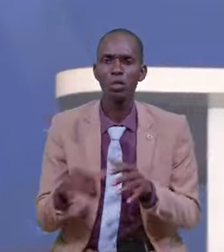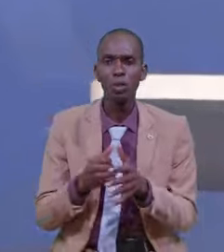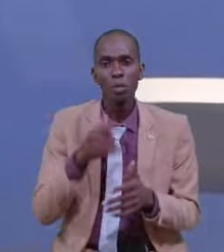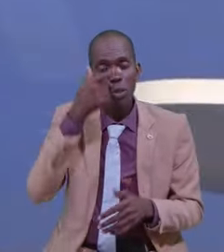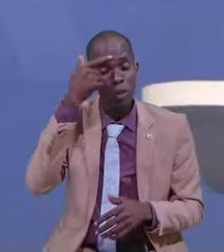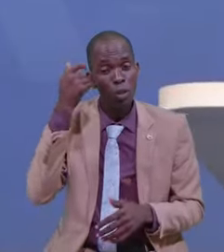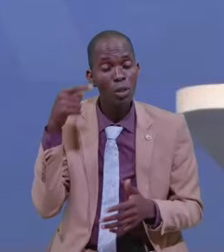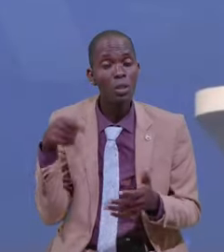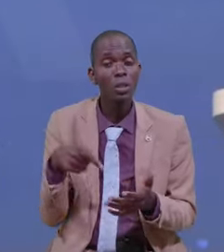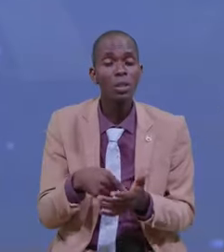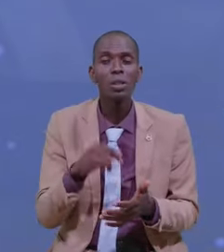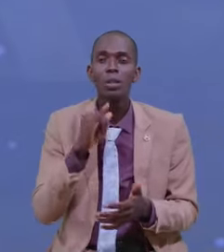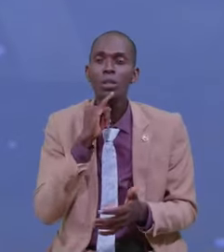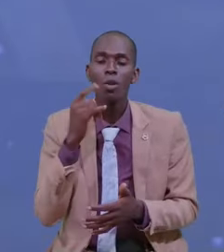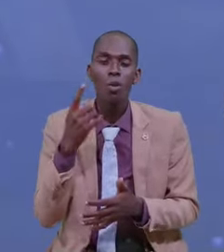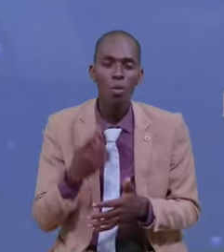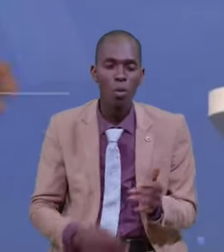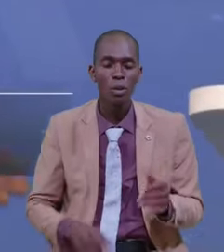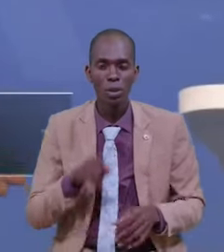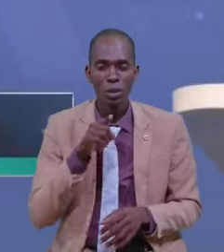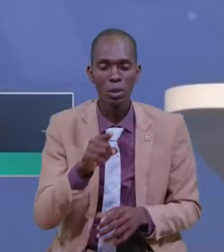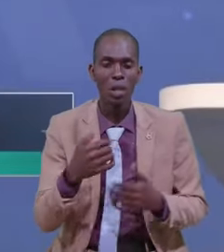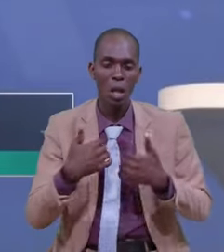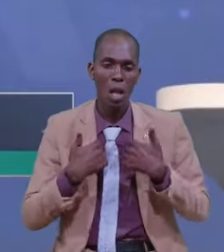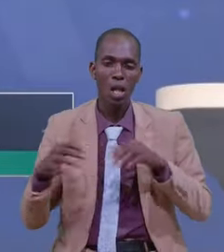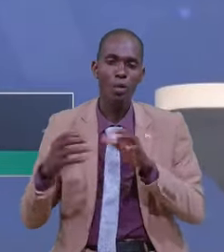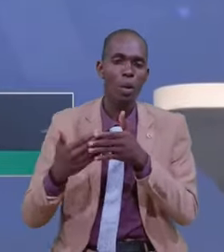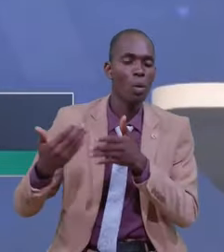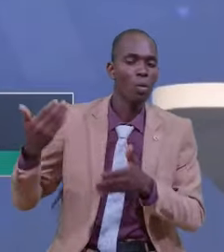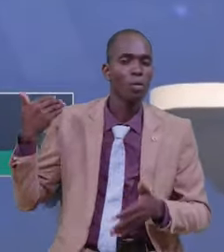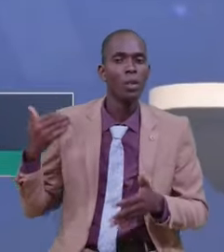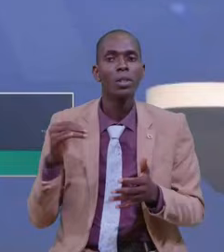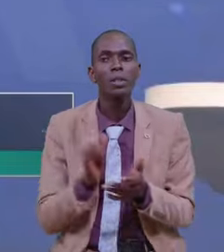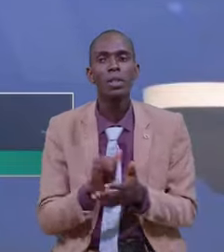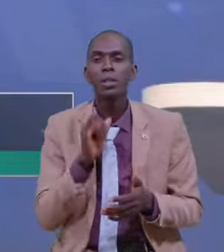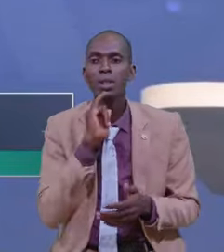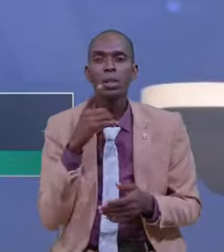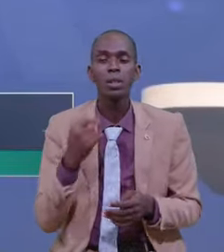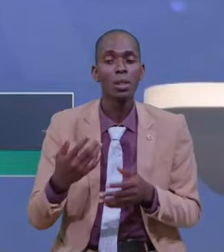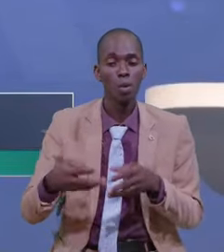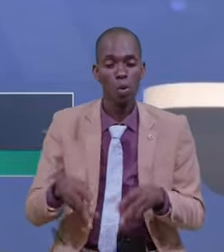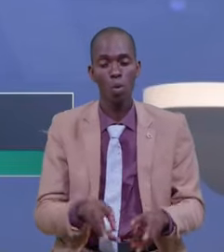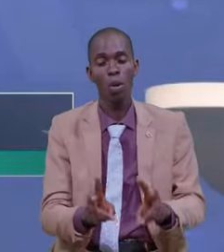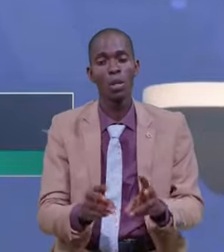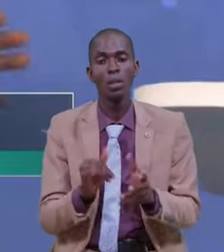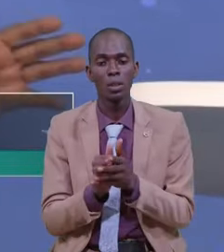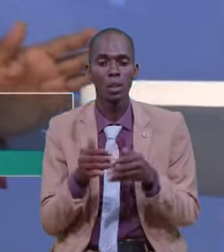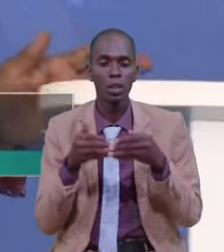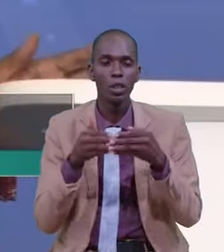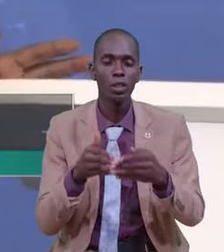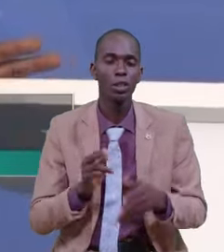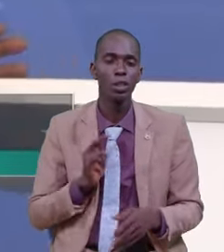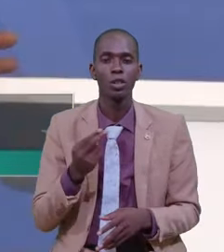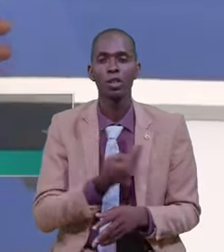is what he had done. That's the path that leads us to